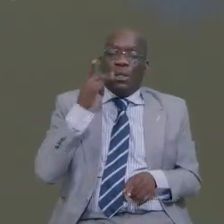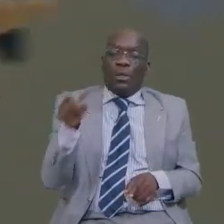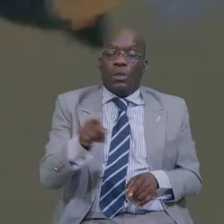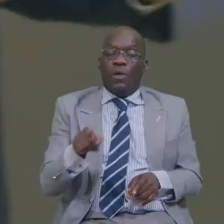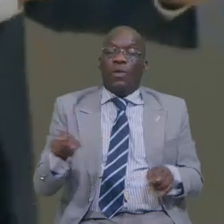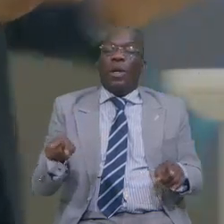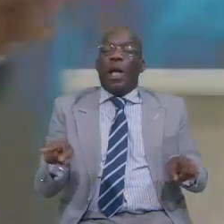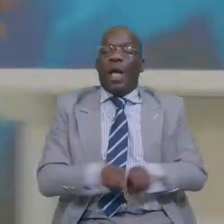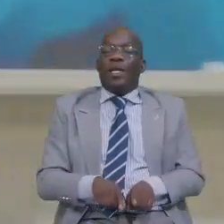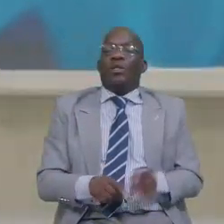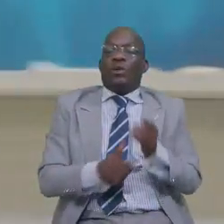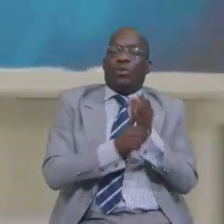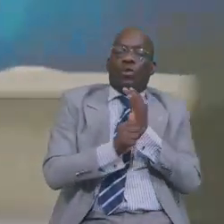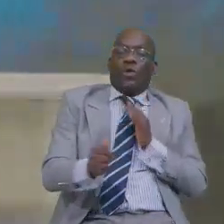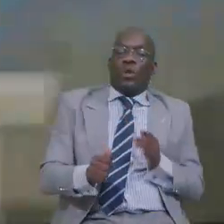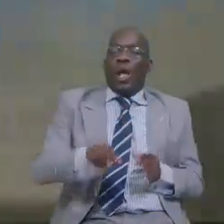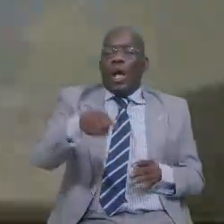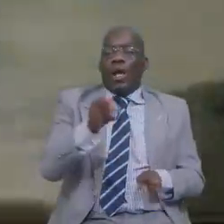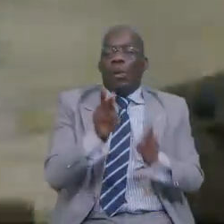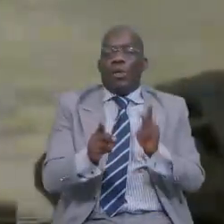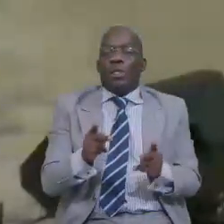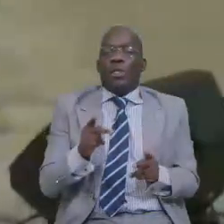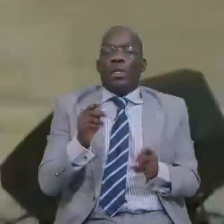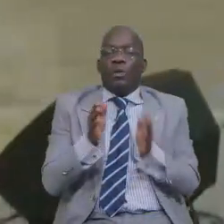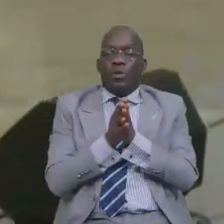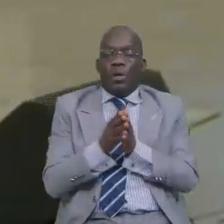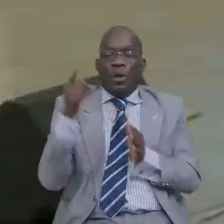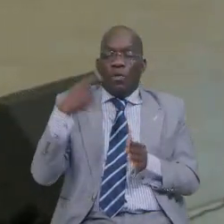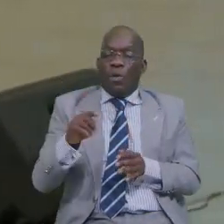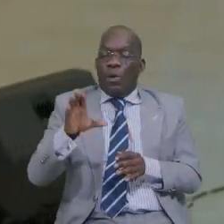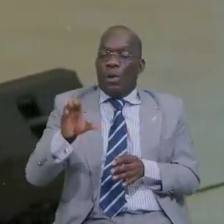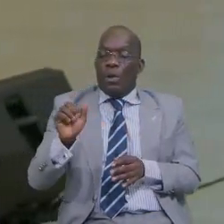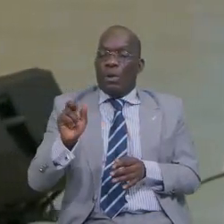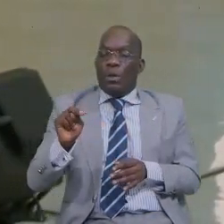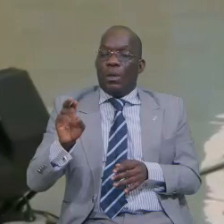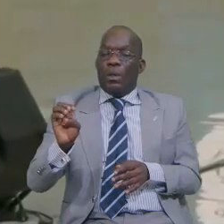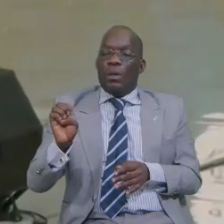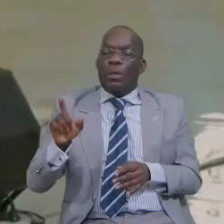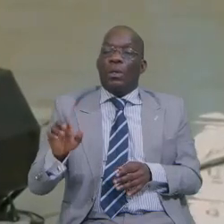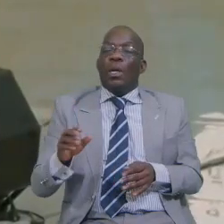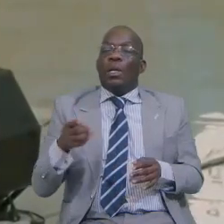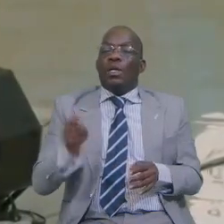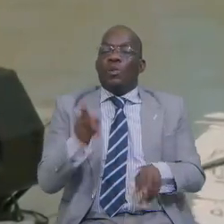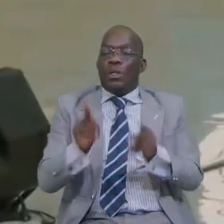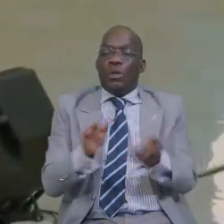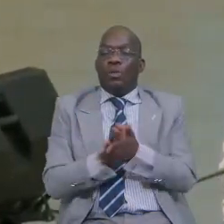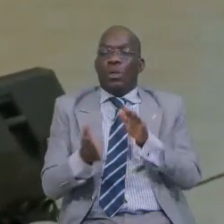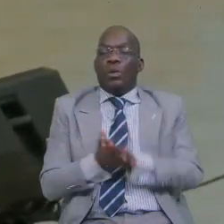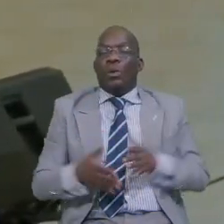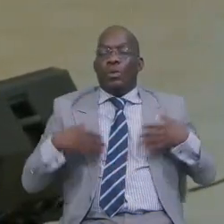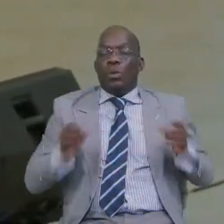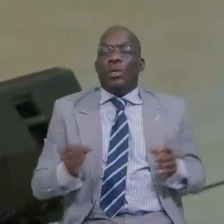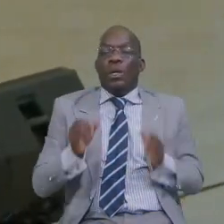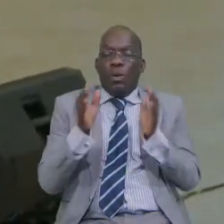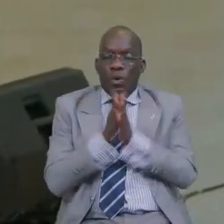specialist. The other fellow is praying for cancer patient, and the cancer patient was healed. And then he prayed for cancer